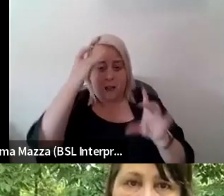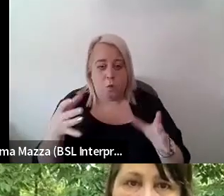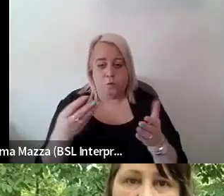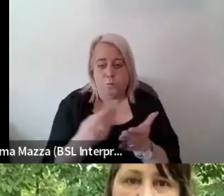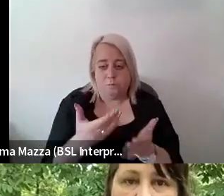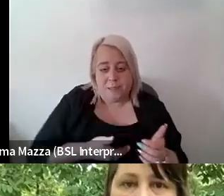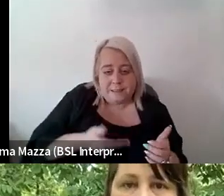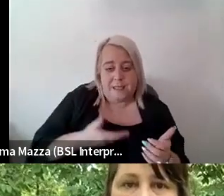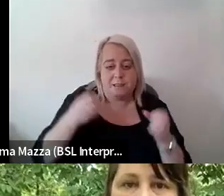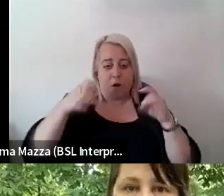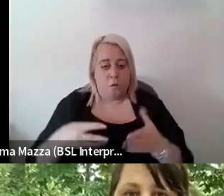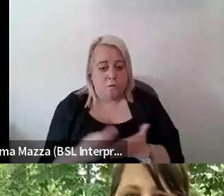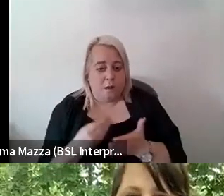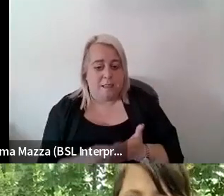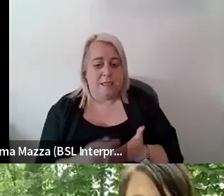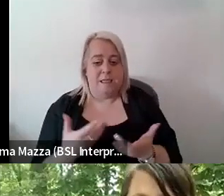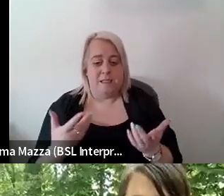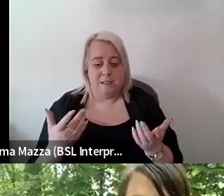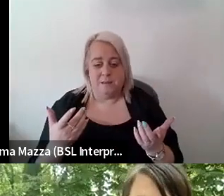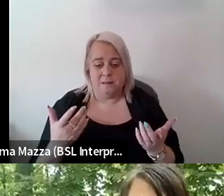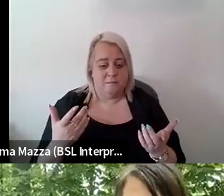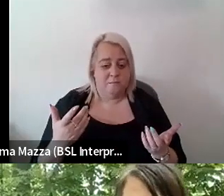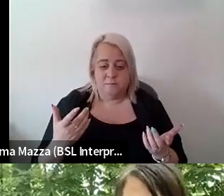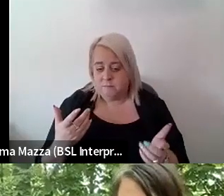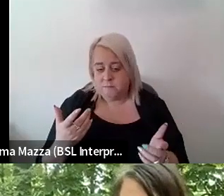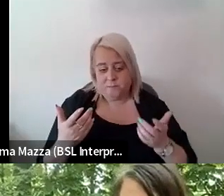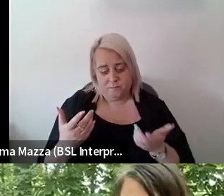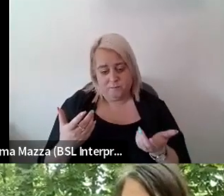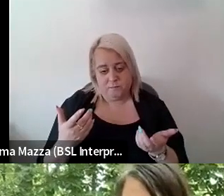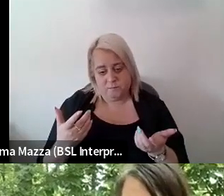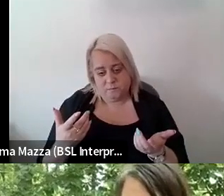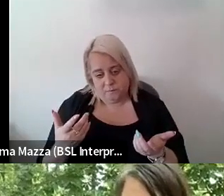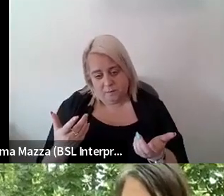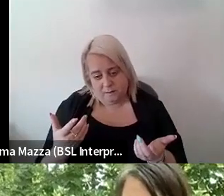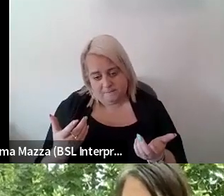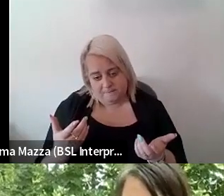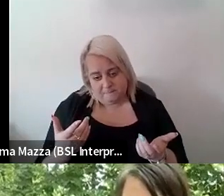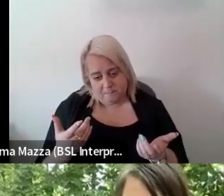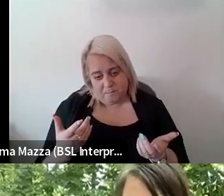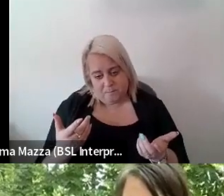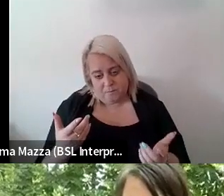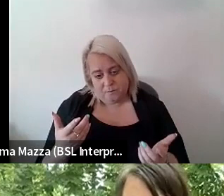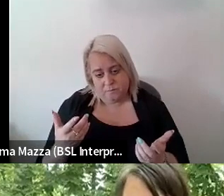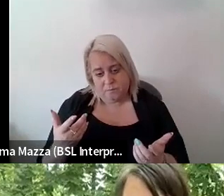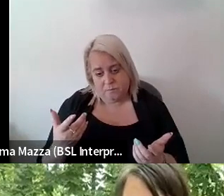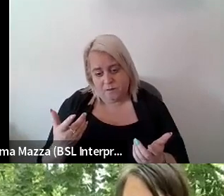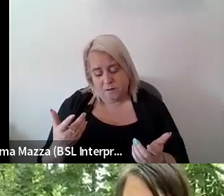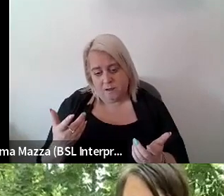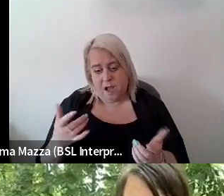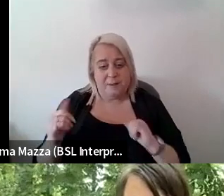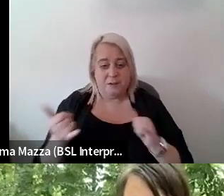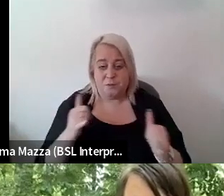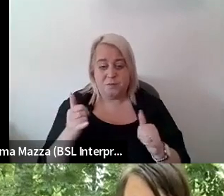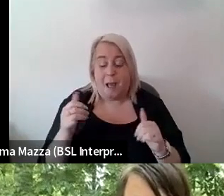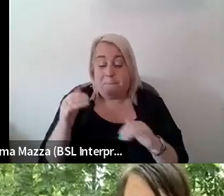I don't know, you know, the upcoming, for example, European Accessibility Act is coming into place, and it will make it mandatory whether you like it or